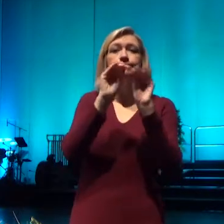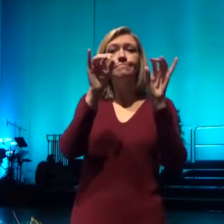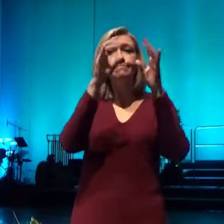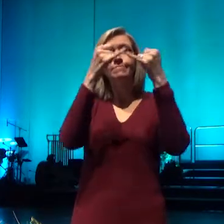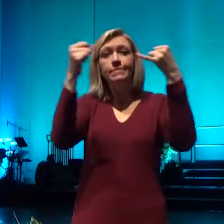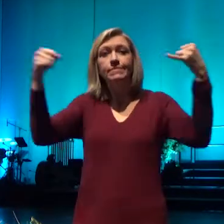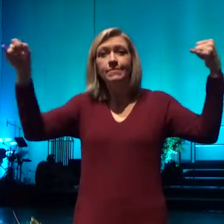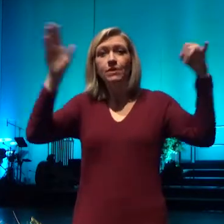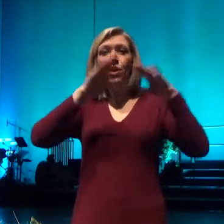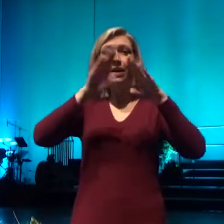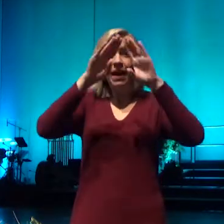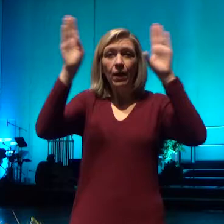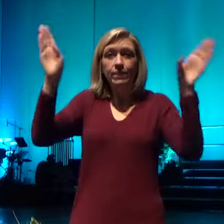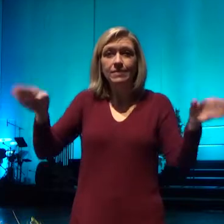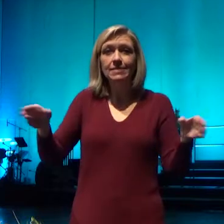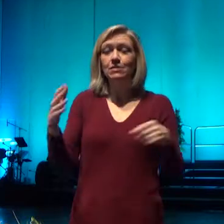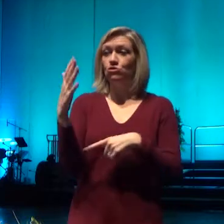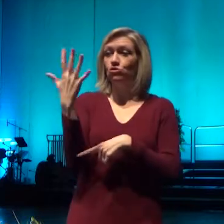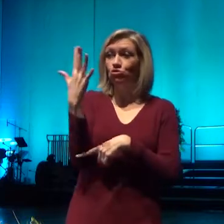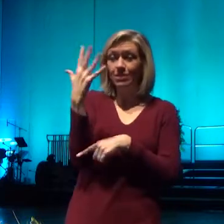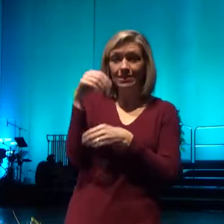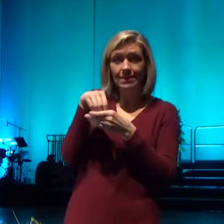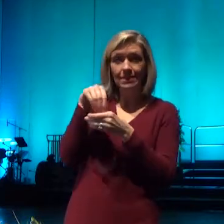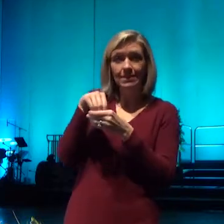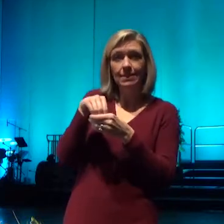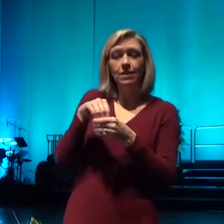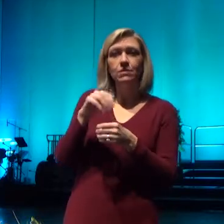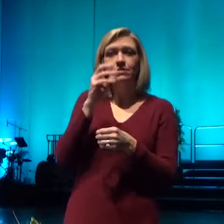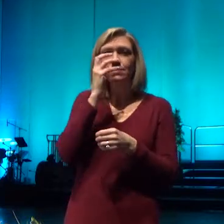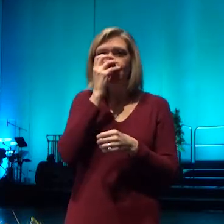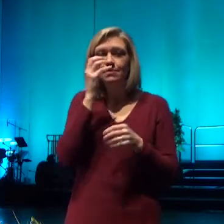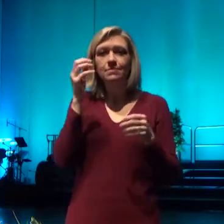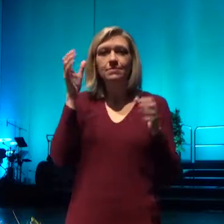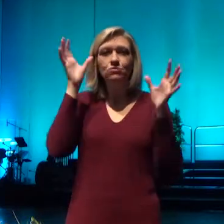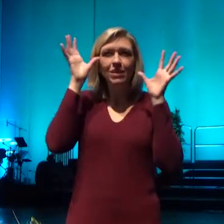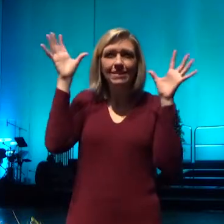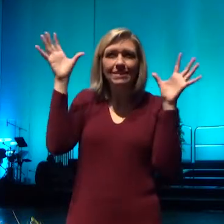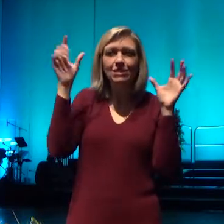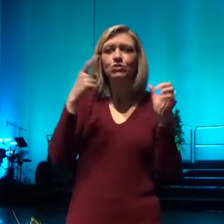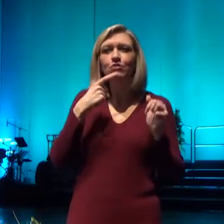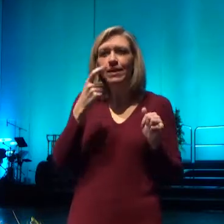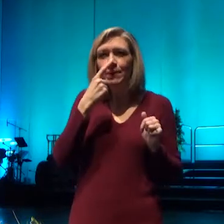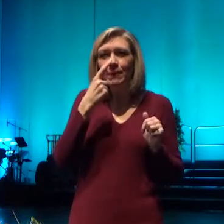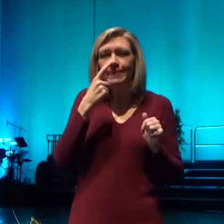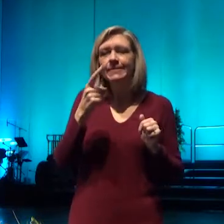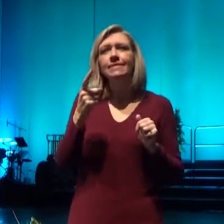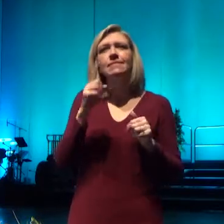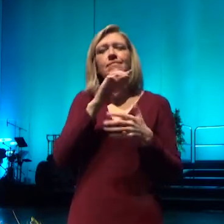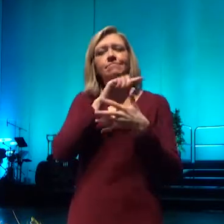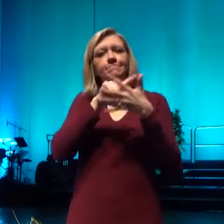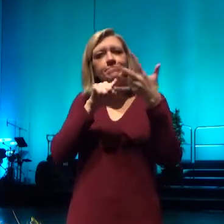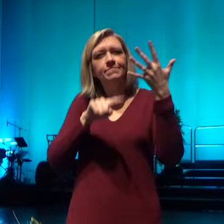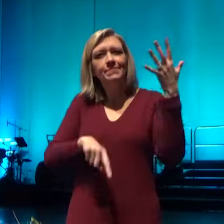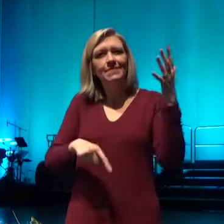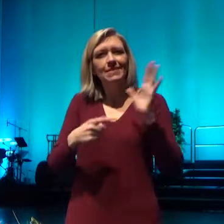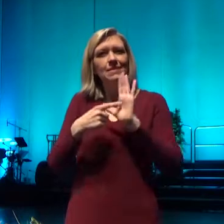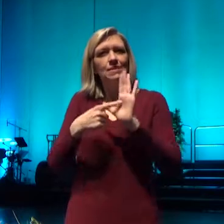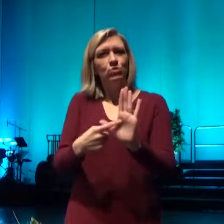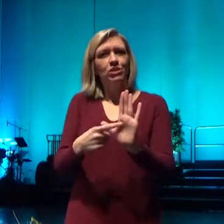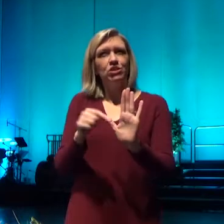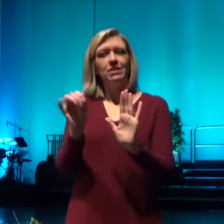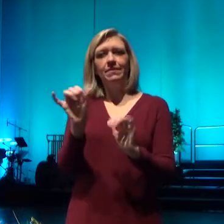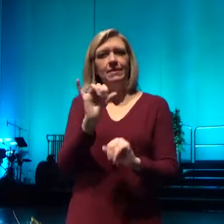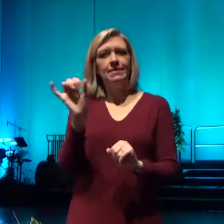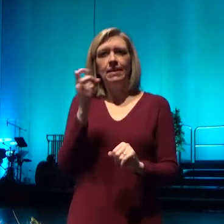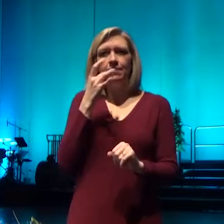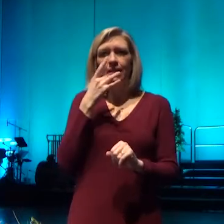the trees inside, the reindeers with red noses. You know, all of these to me are expressions of that very same